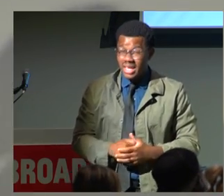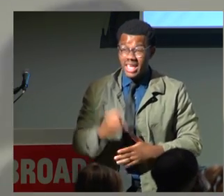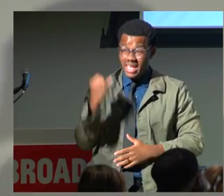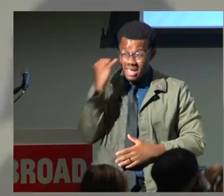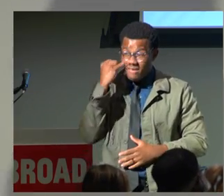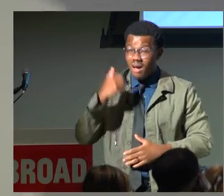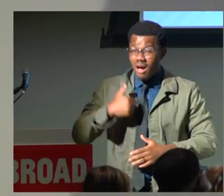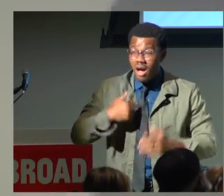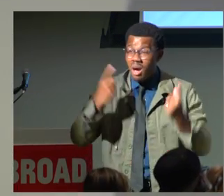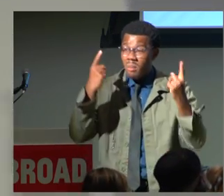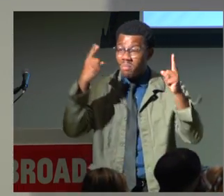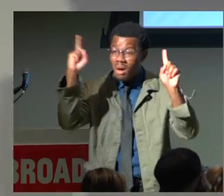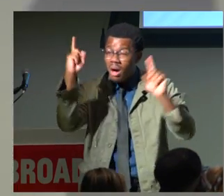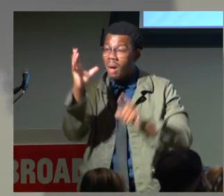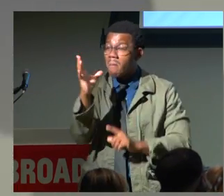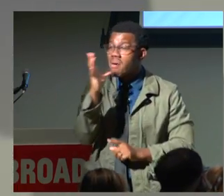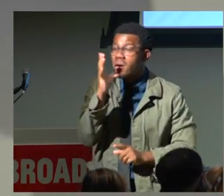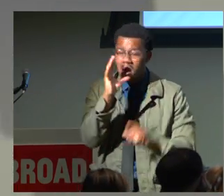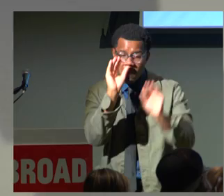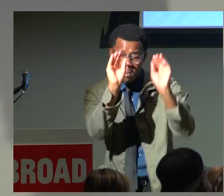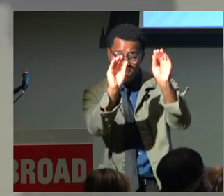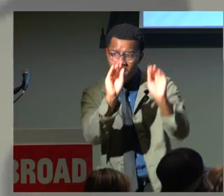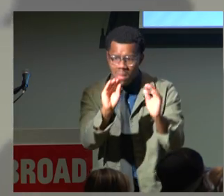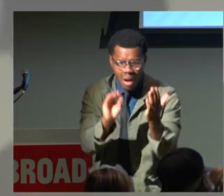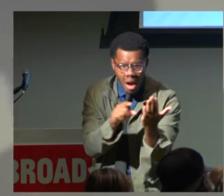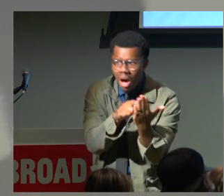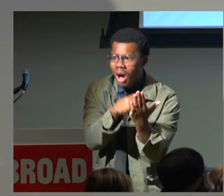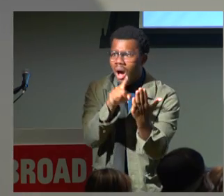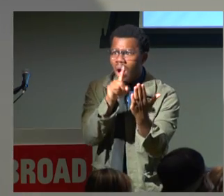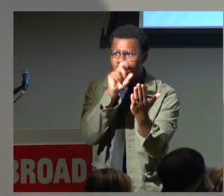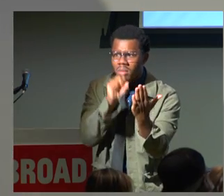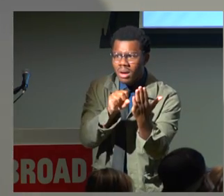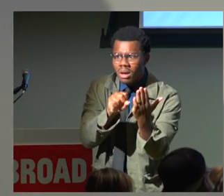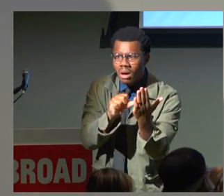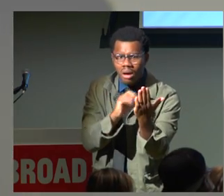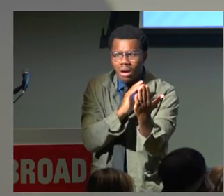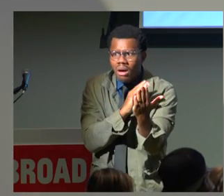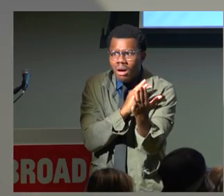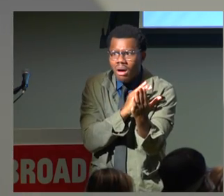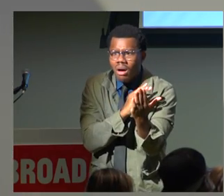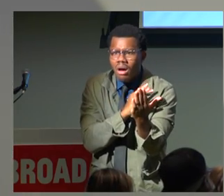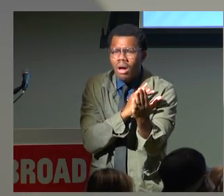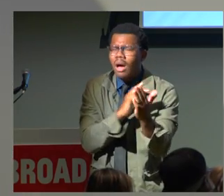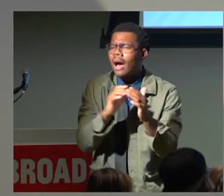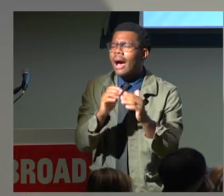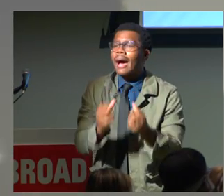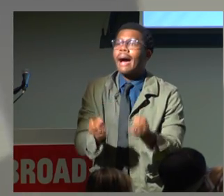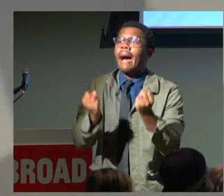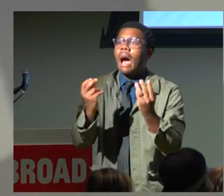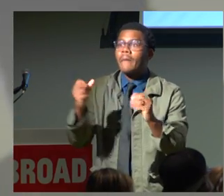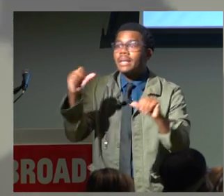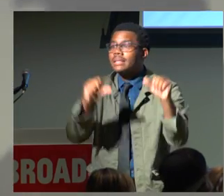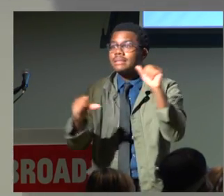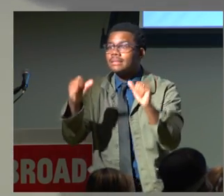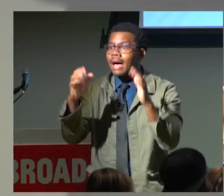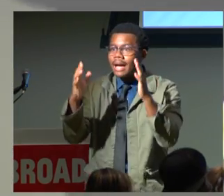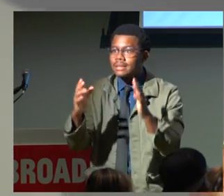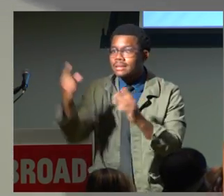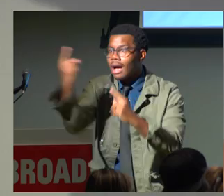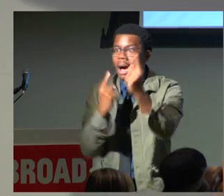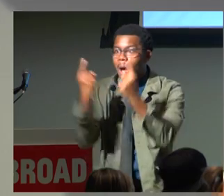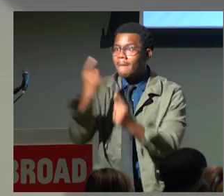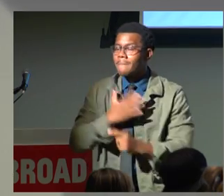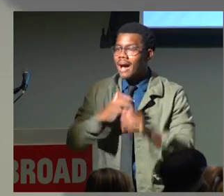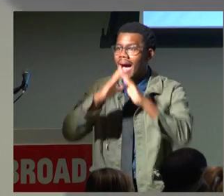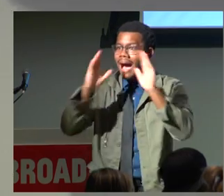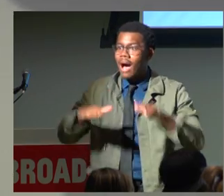that, I would never. You know how many scientists around the world be coming to my house, banging on my door. And people, can